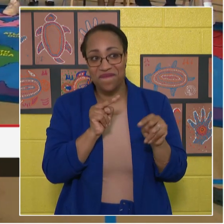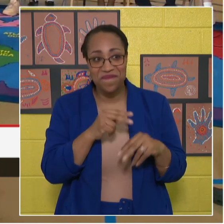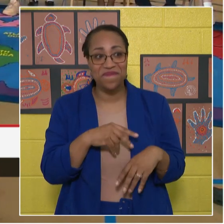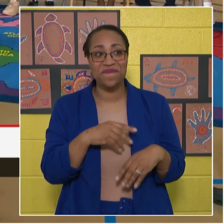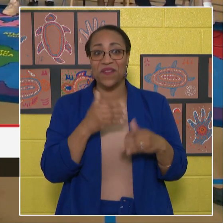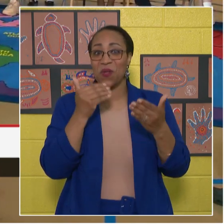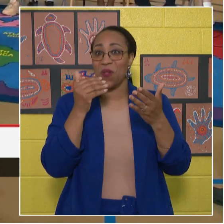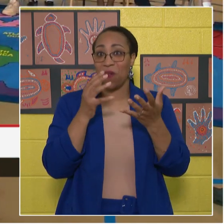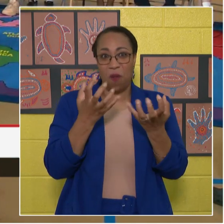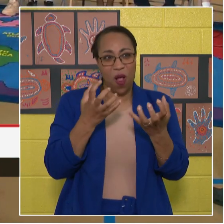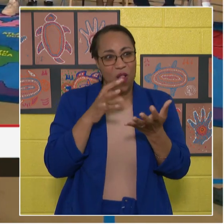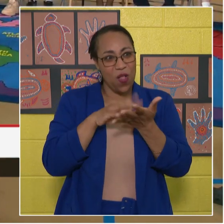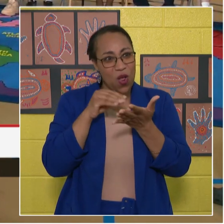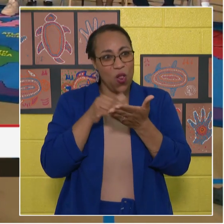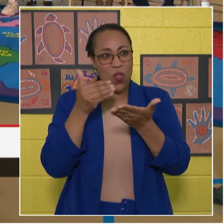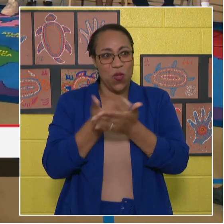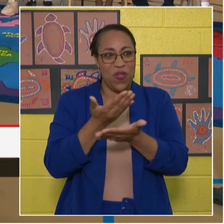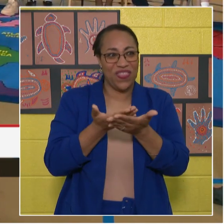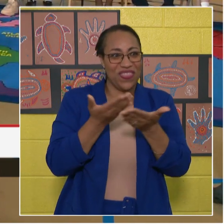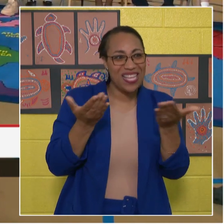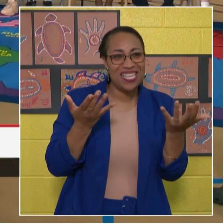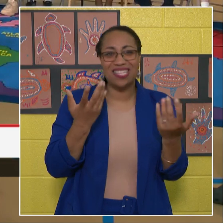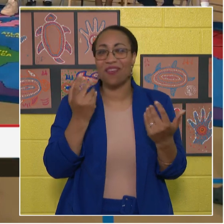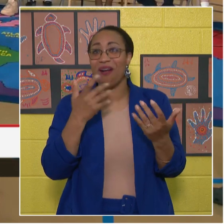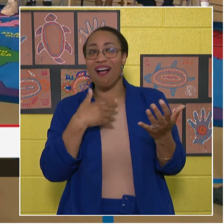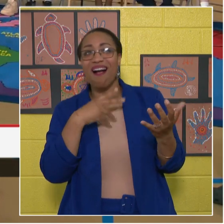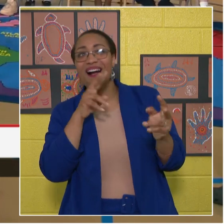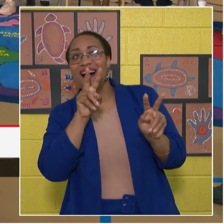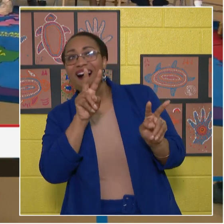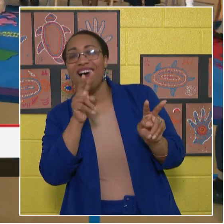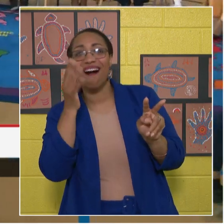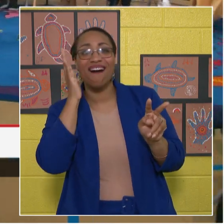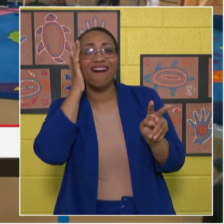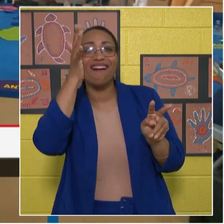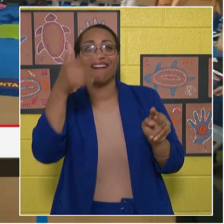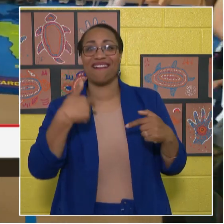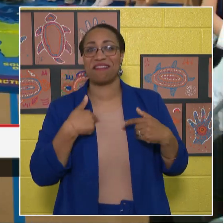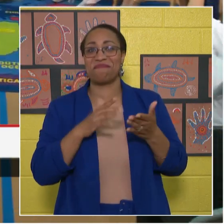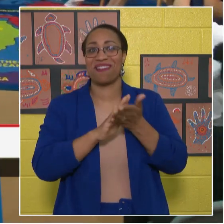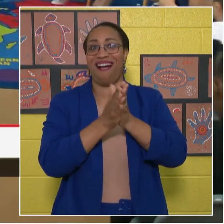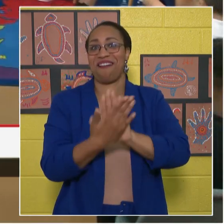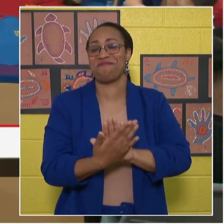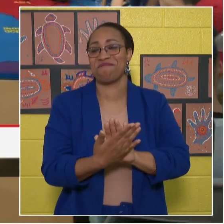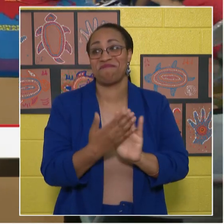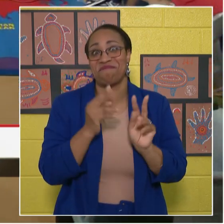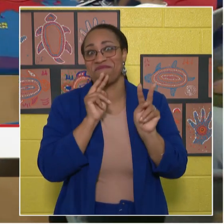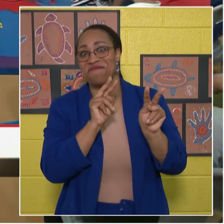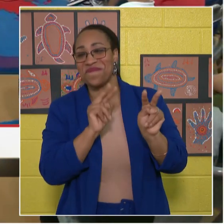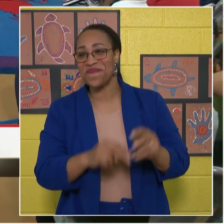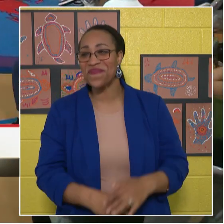I end up doing in the future. Awesome. Somebody on this side? Yes.